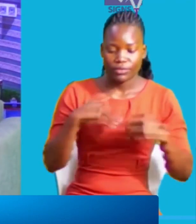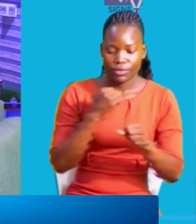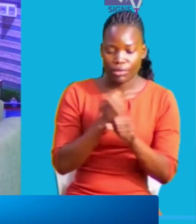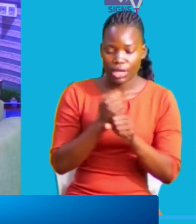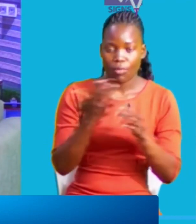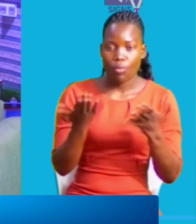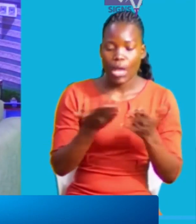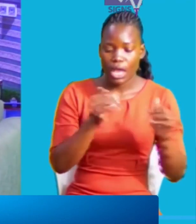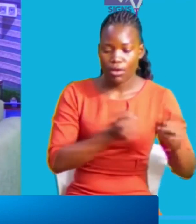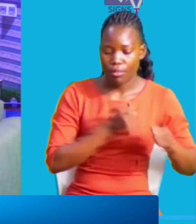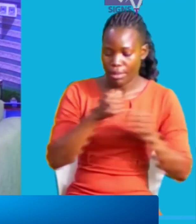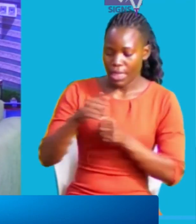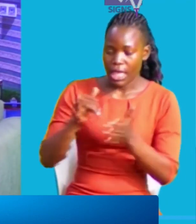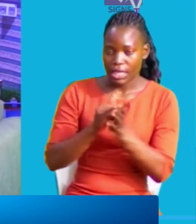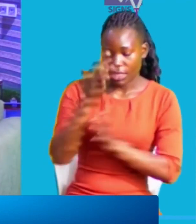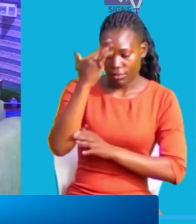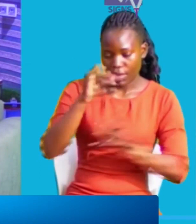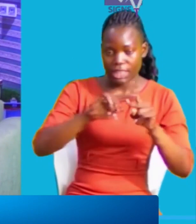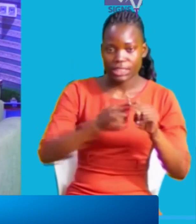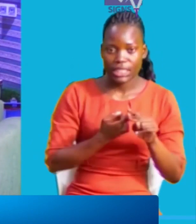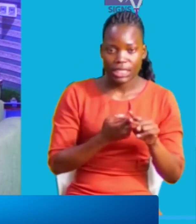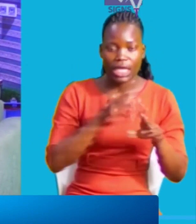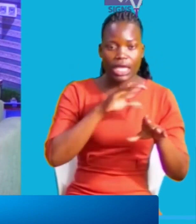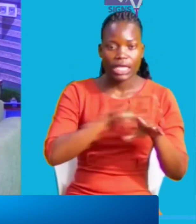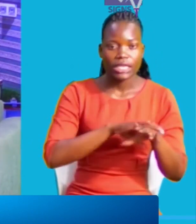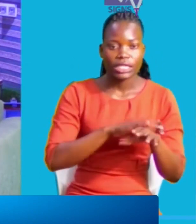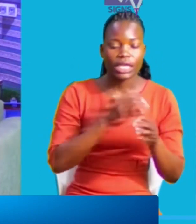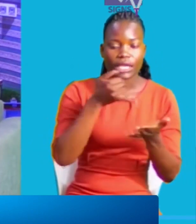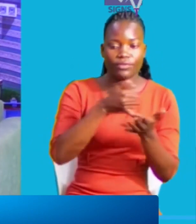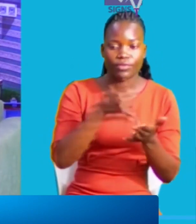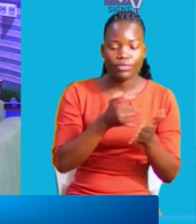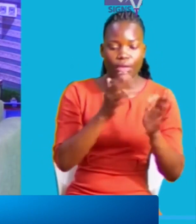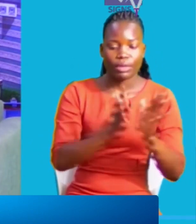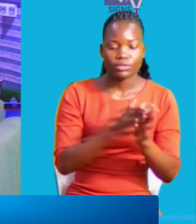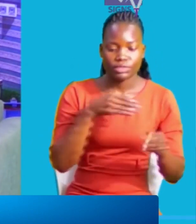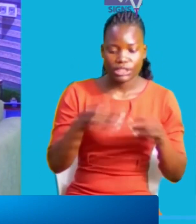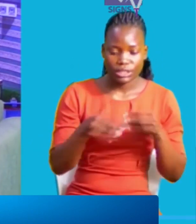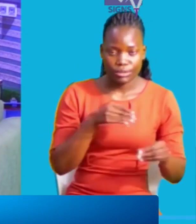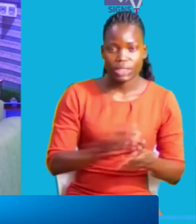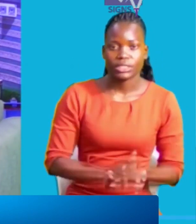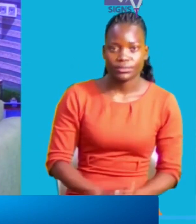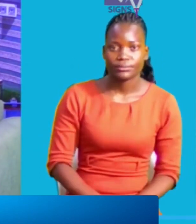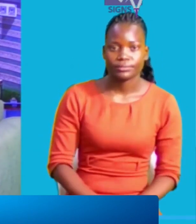Omagbe, yeah, and that's why I started getting involved to persons with disability. Yeah.